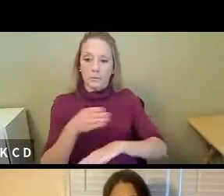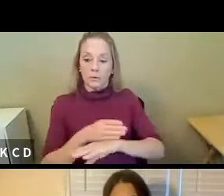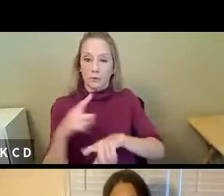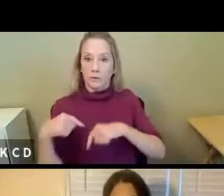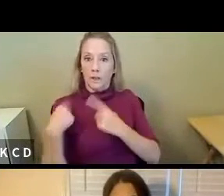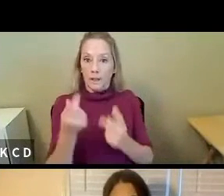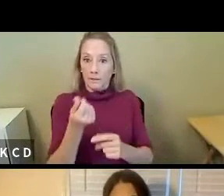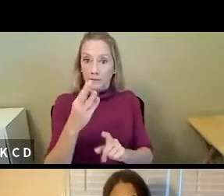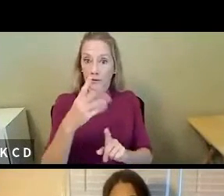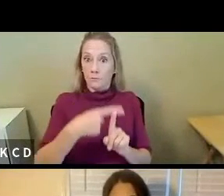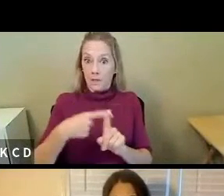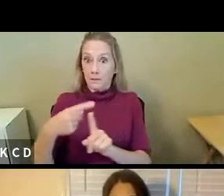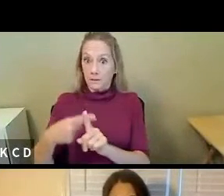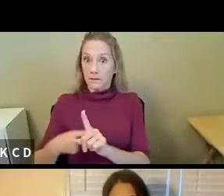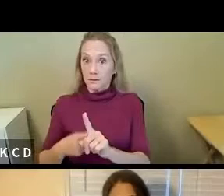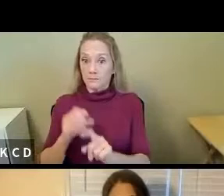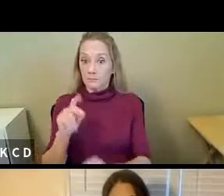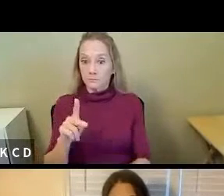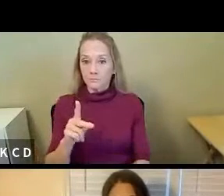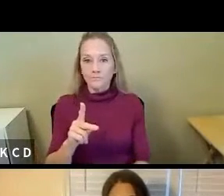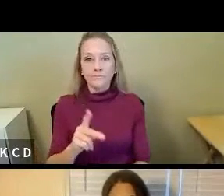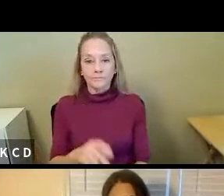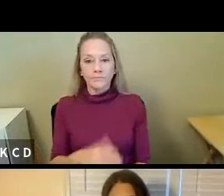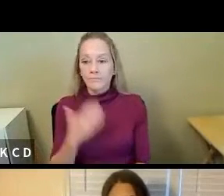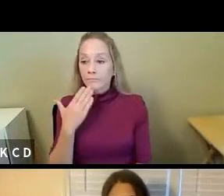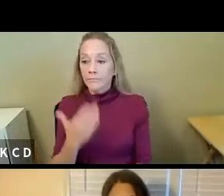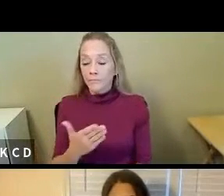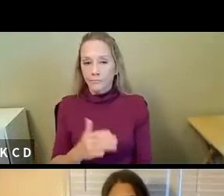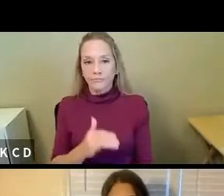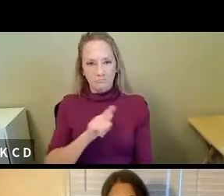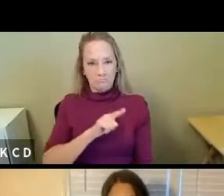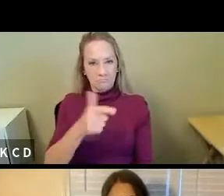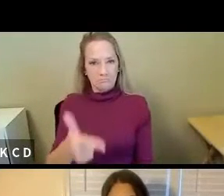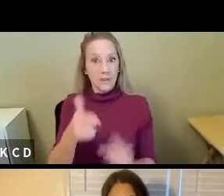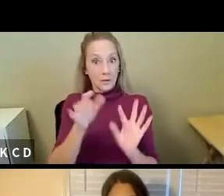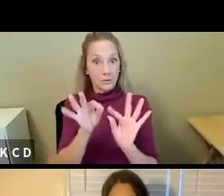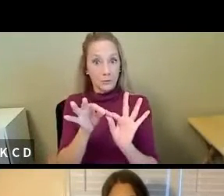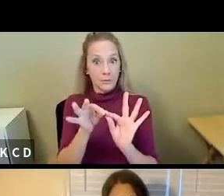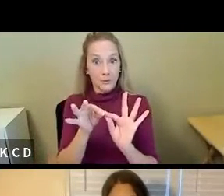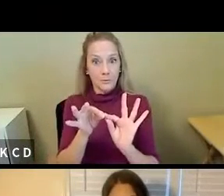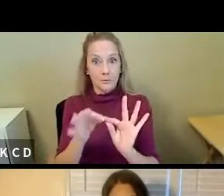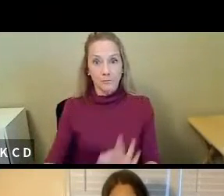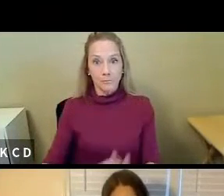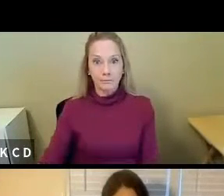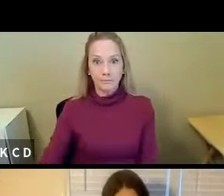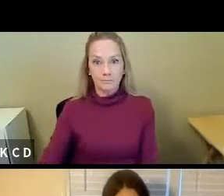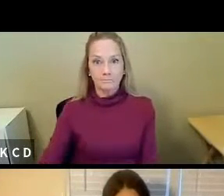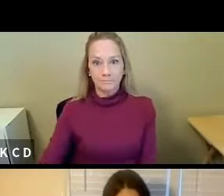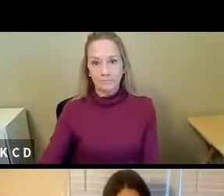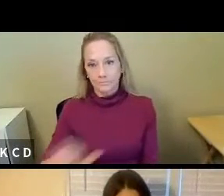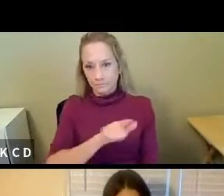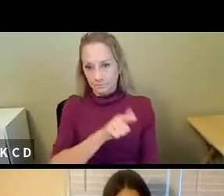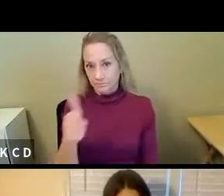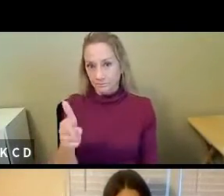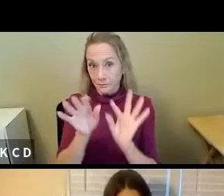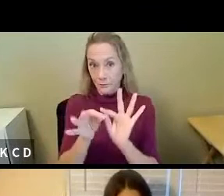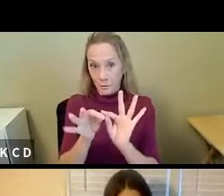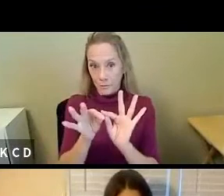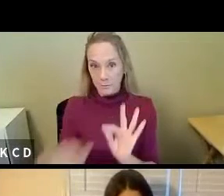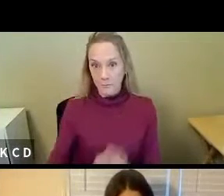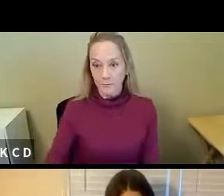several months. So, thank you. Thanks, Dr. Shamia. I have a Any question. other